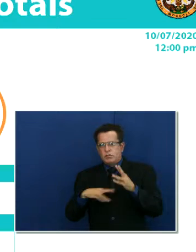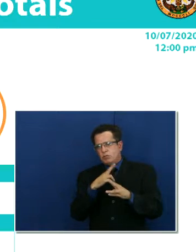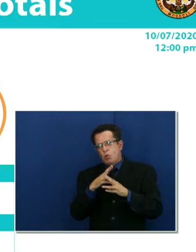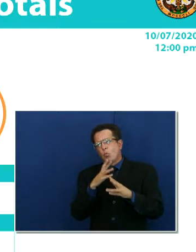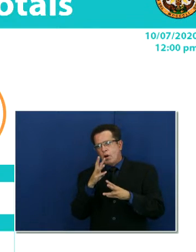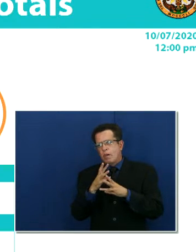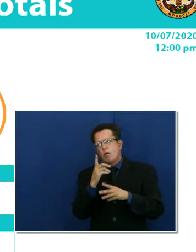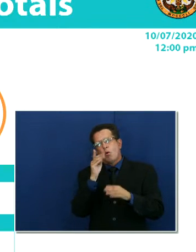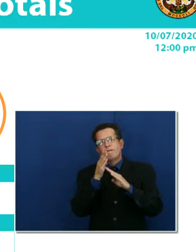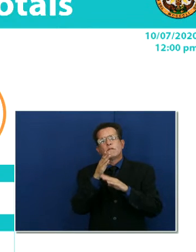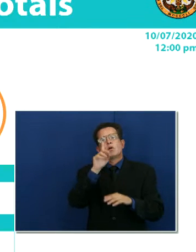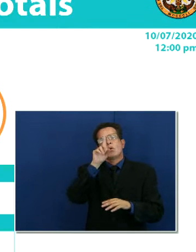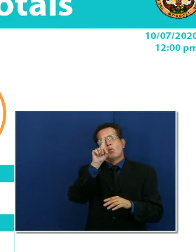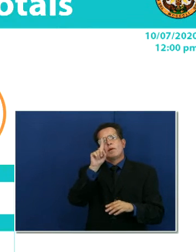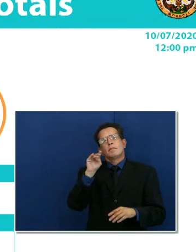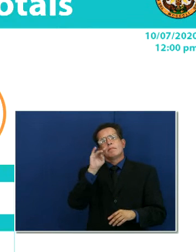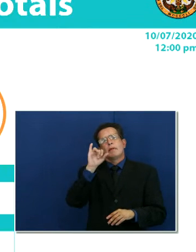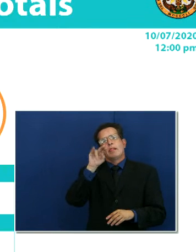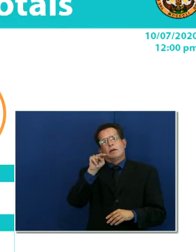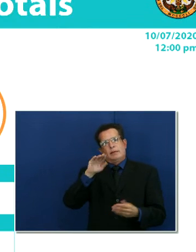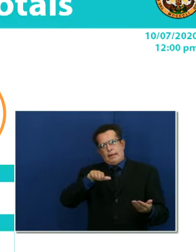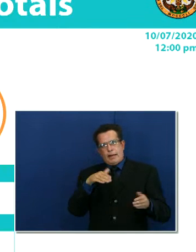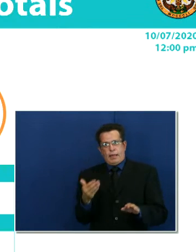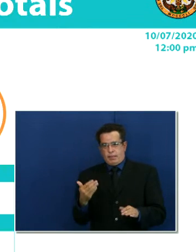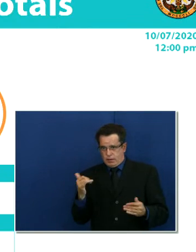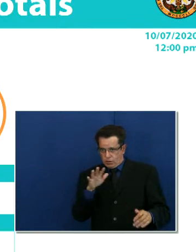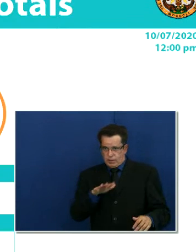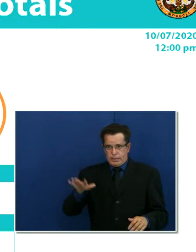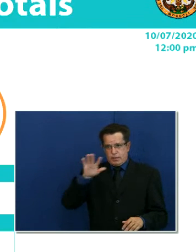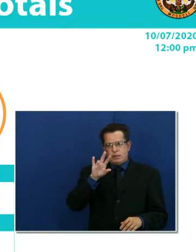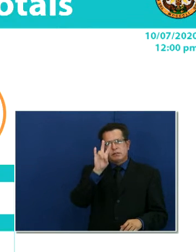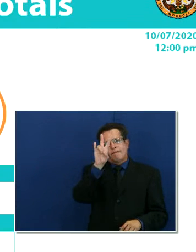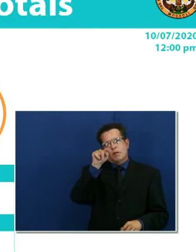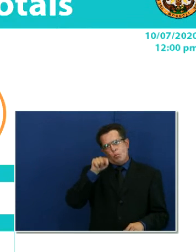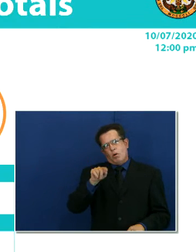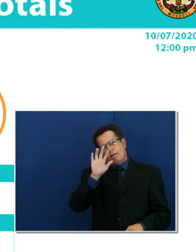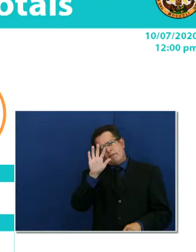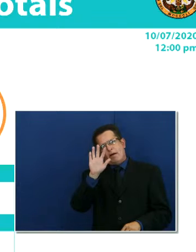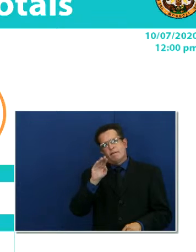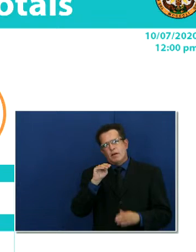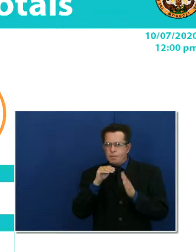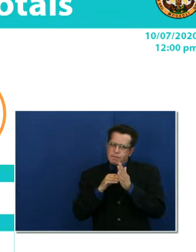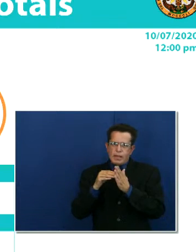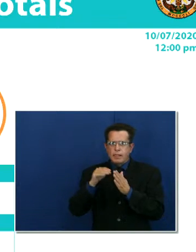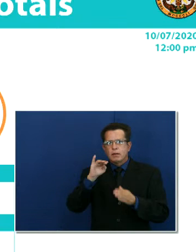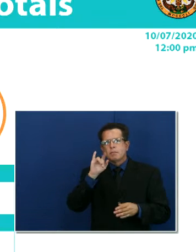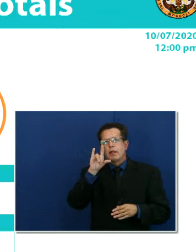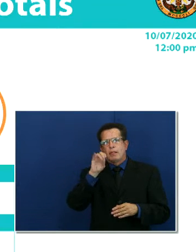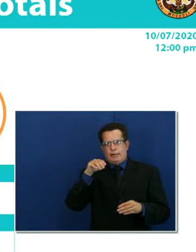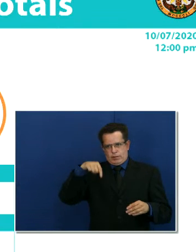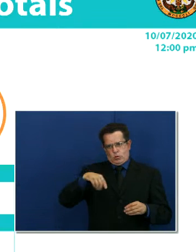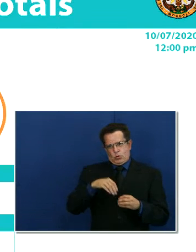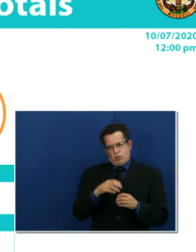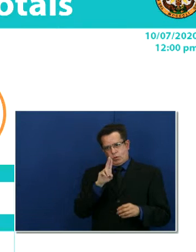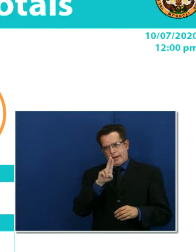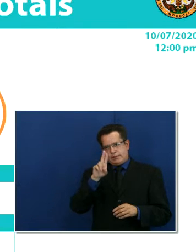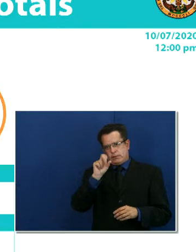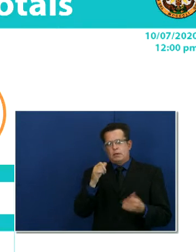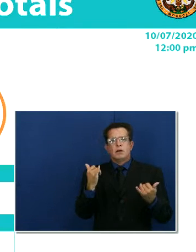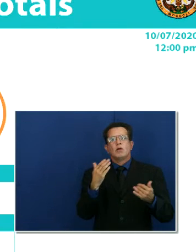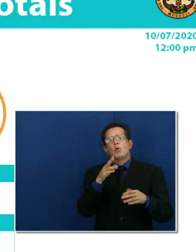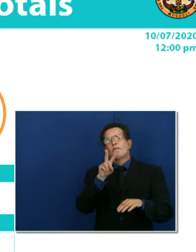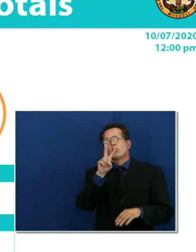deaths. Nationwide, there are over 7.5 million, which includes over 211,000